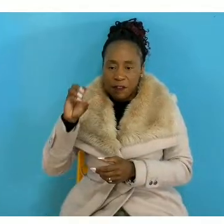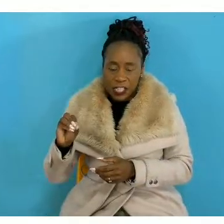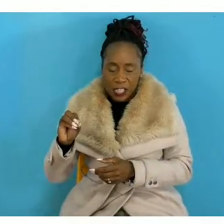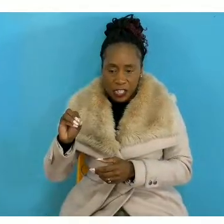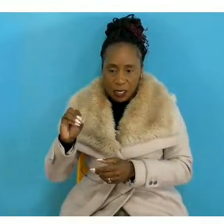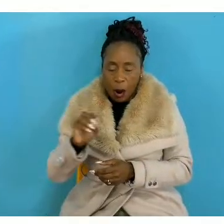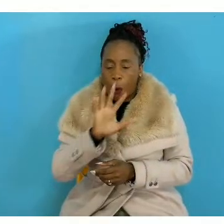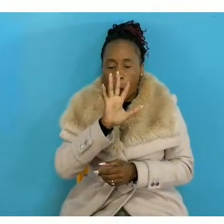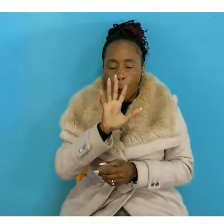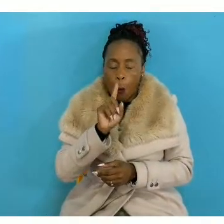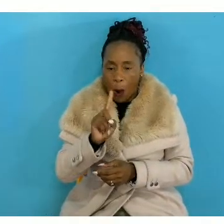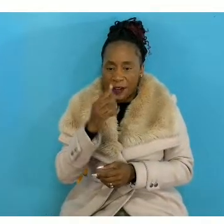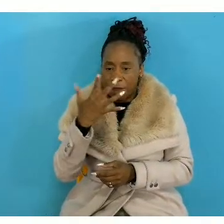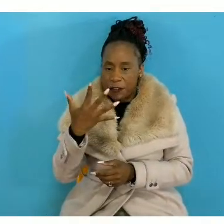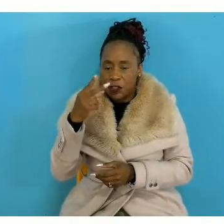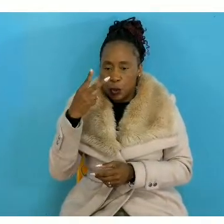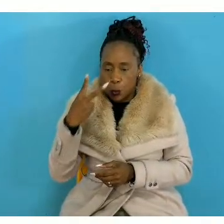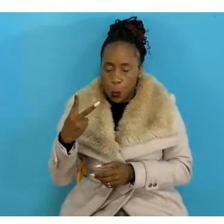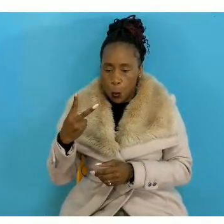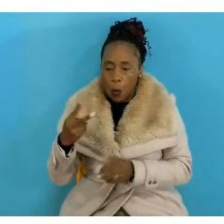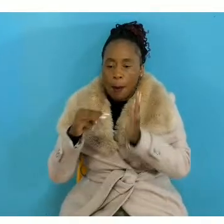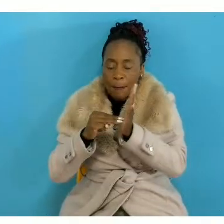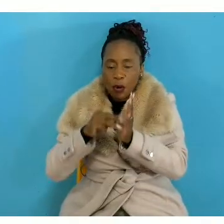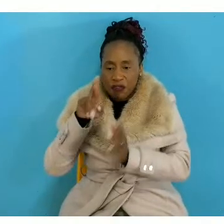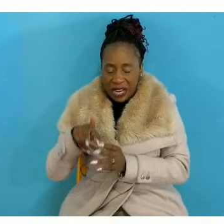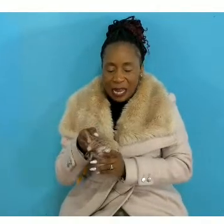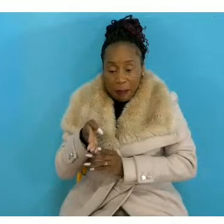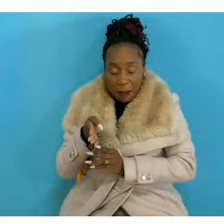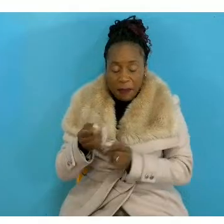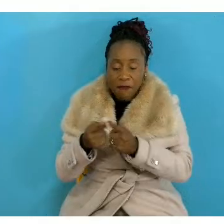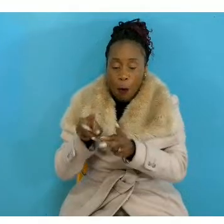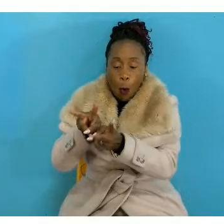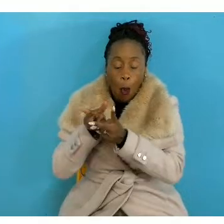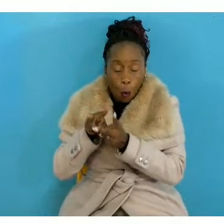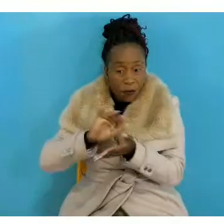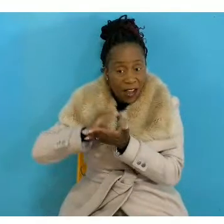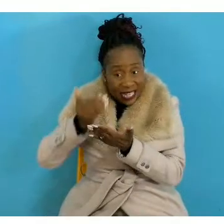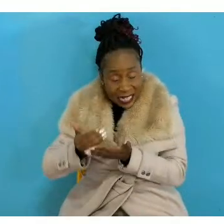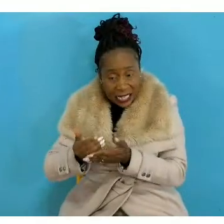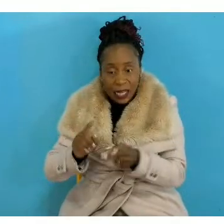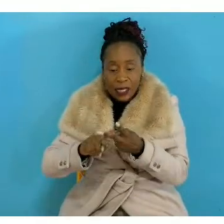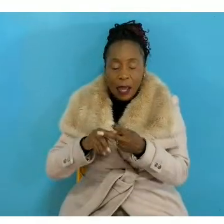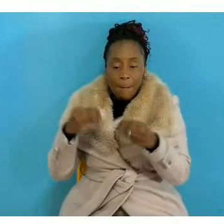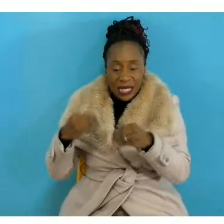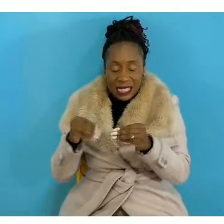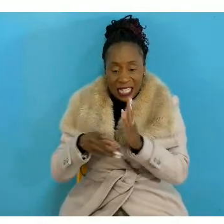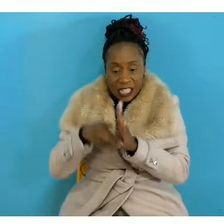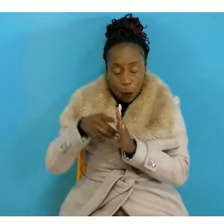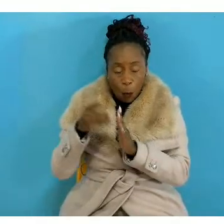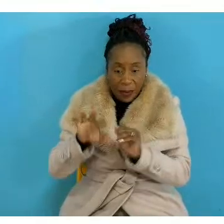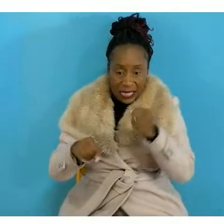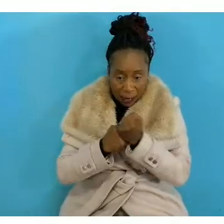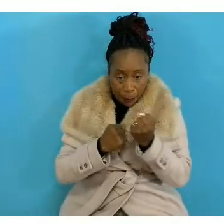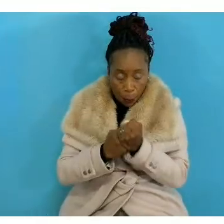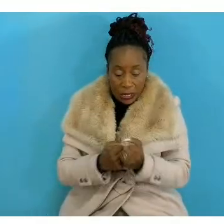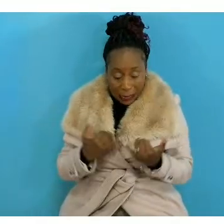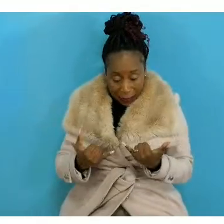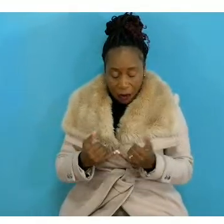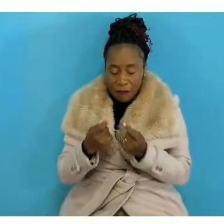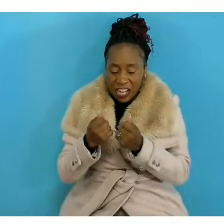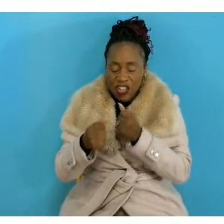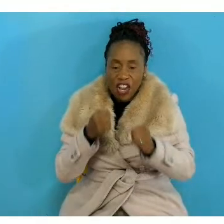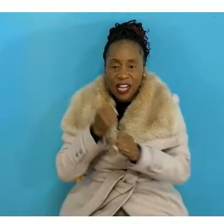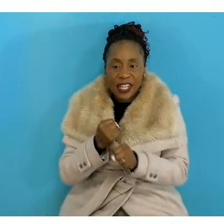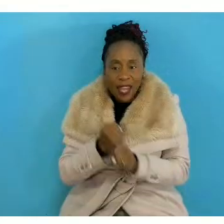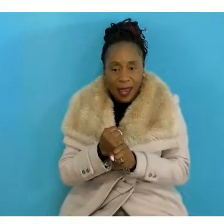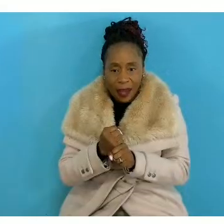152 million available for loan funding and business development support during this financial year,